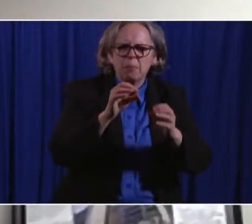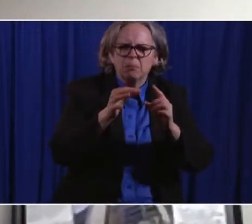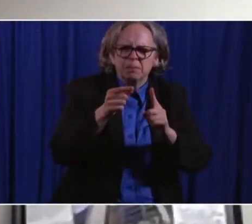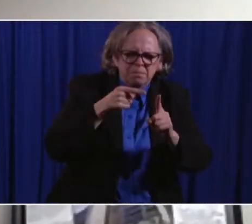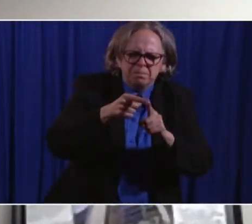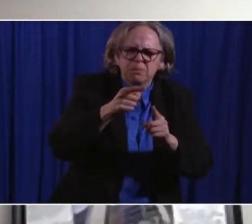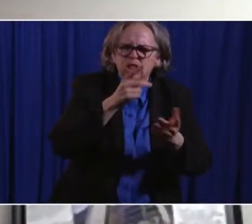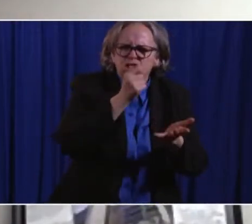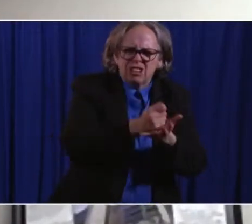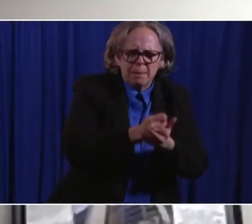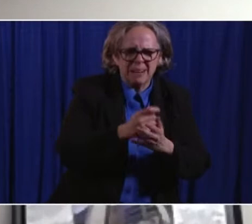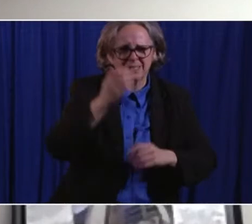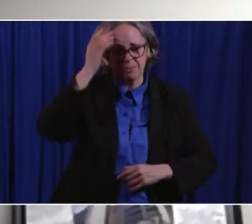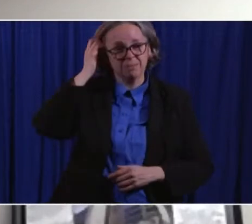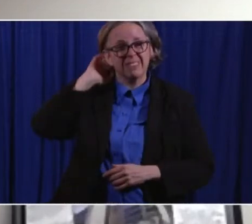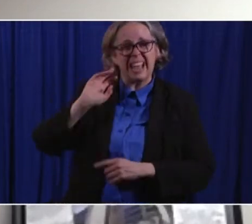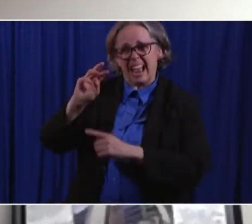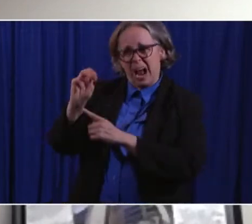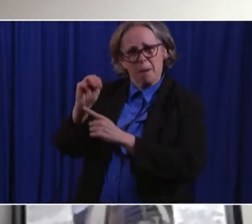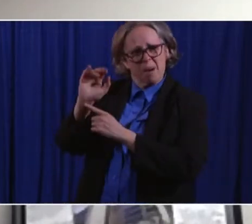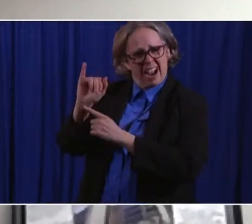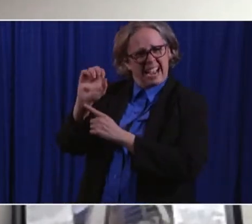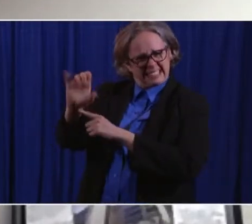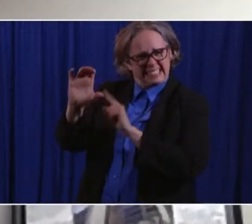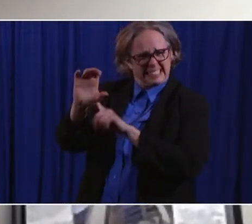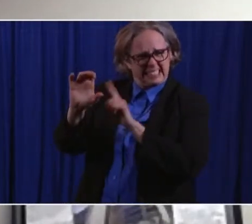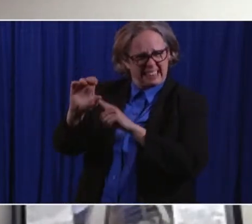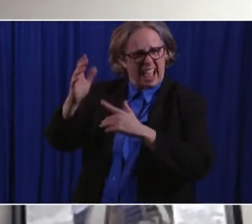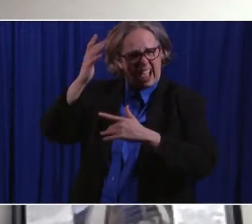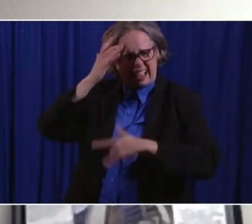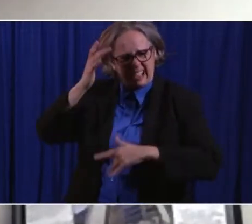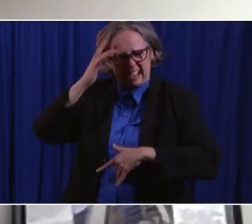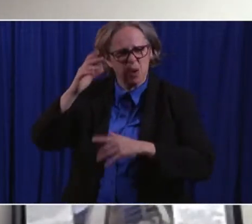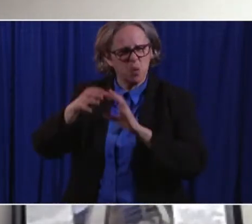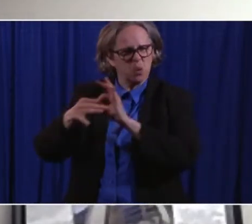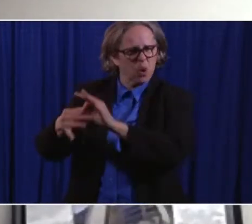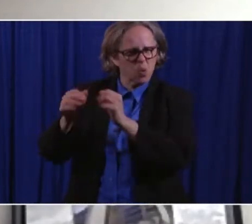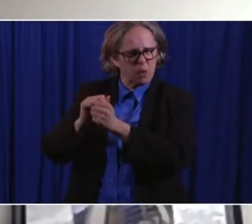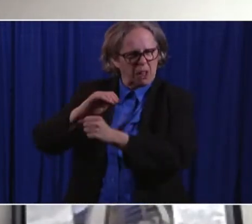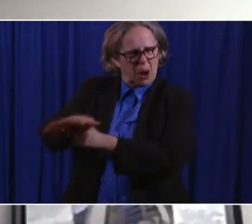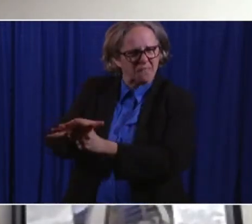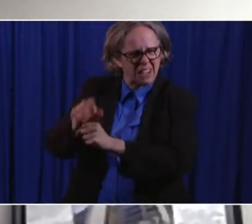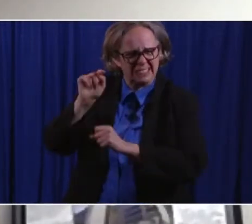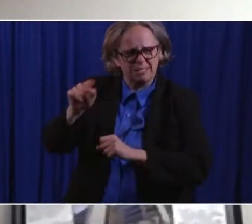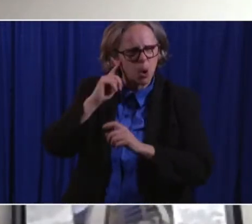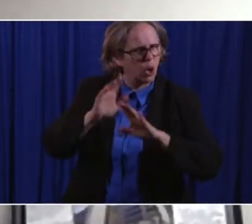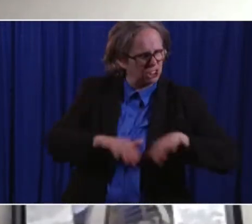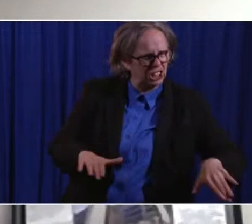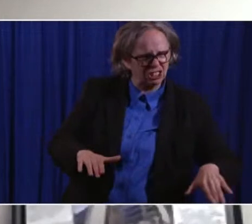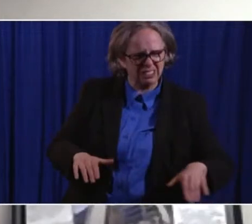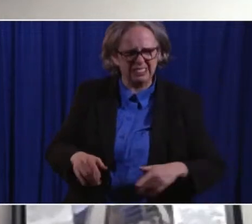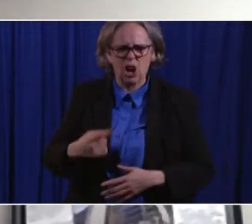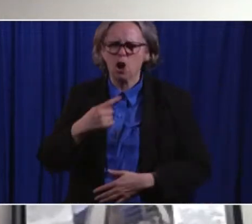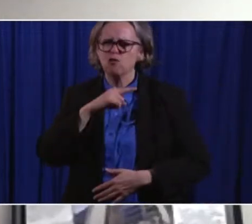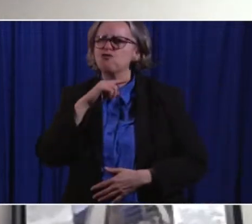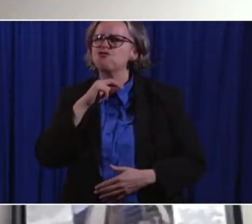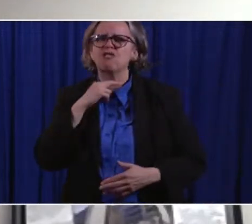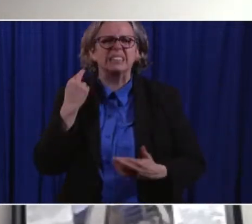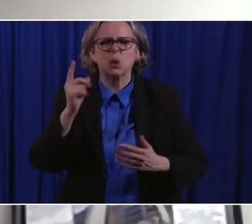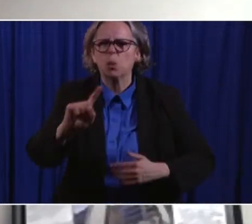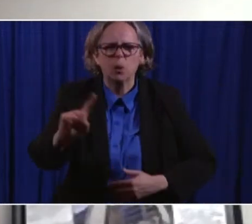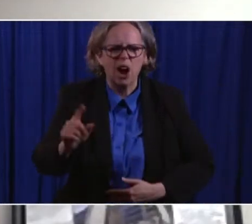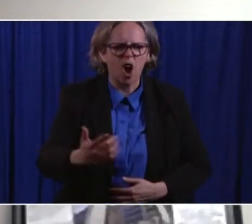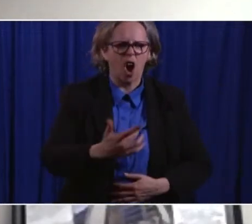MISC, all the different kinds of presentations that we can see have a really high risk of developing some inflammation of both the heart muscle as well as the arteries and blood vessels